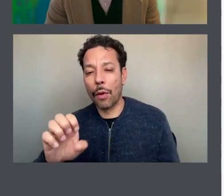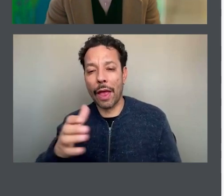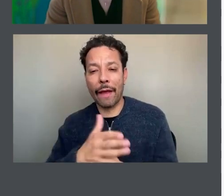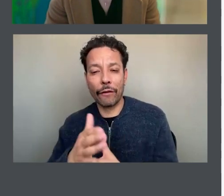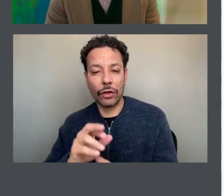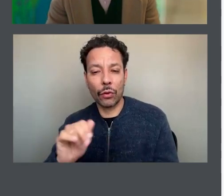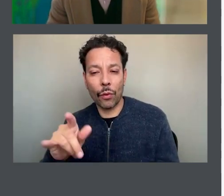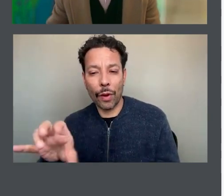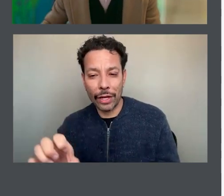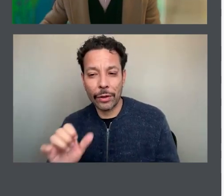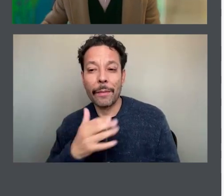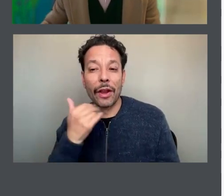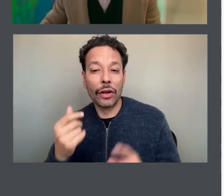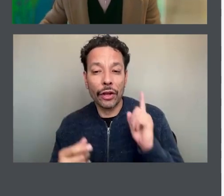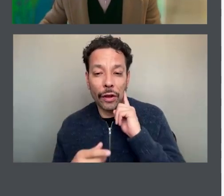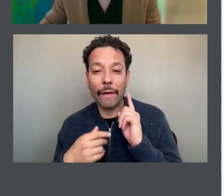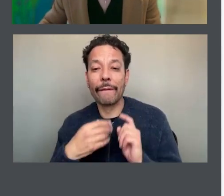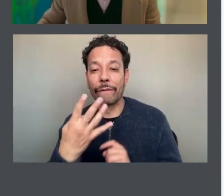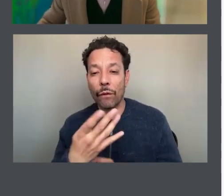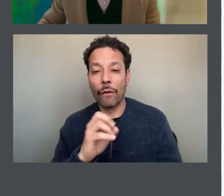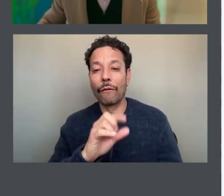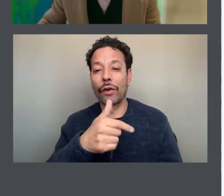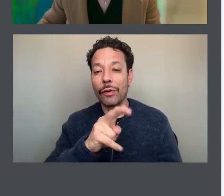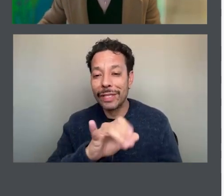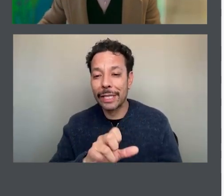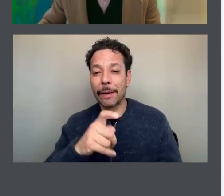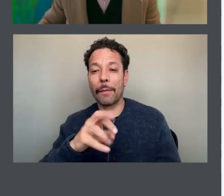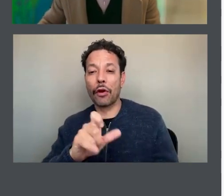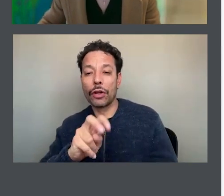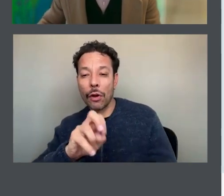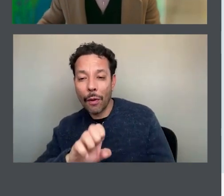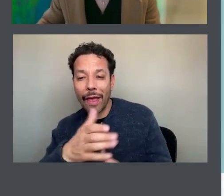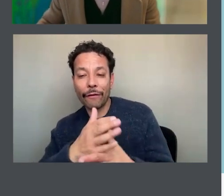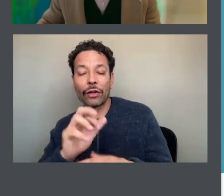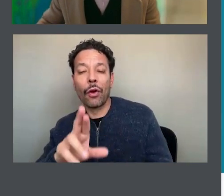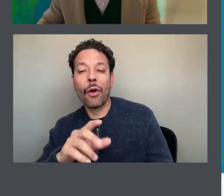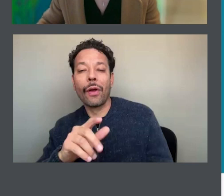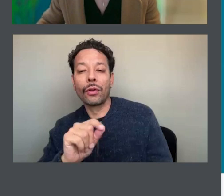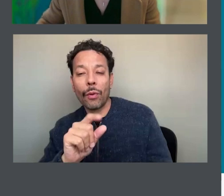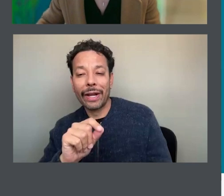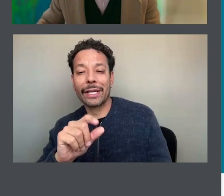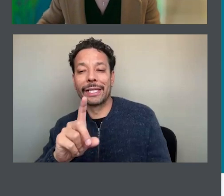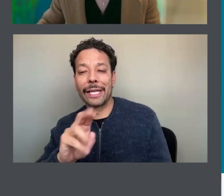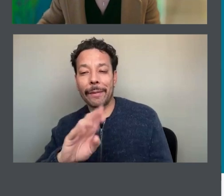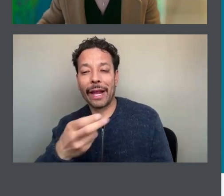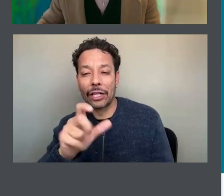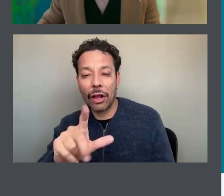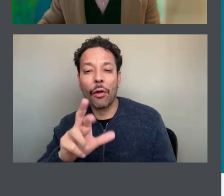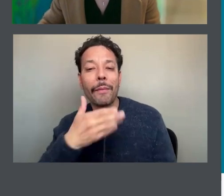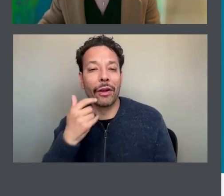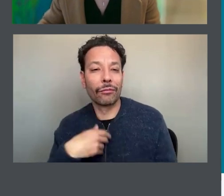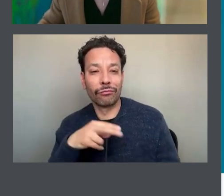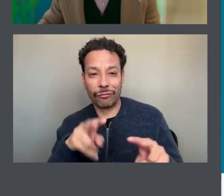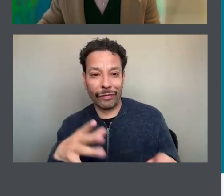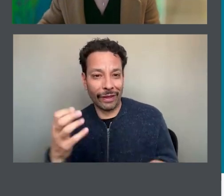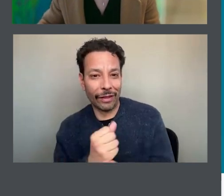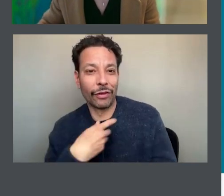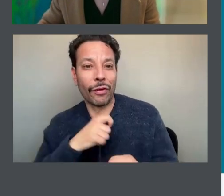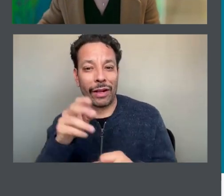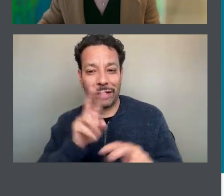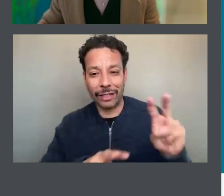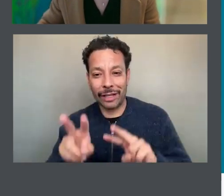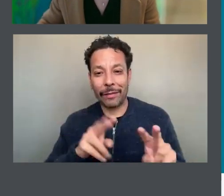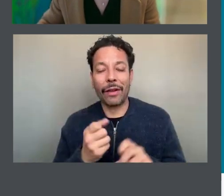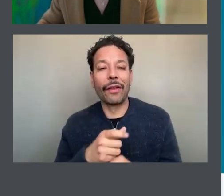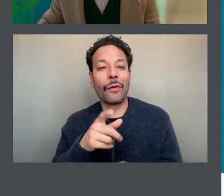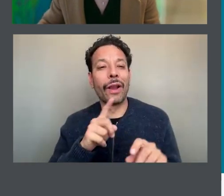4-frequency pure tone average of 20 dB HL or better. We'll breeze through this. We're trying to examine